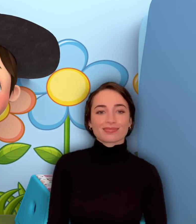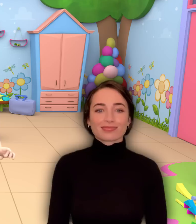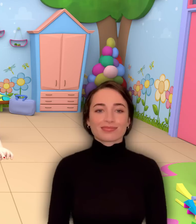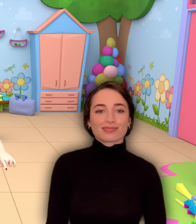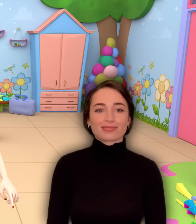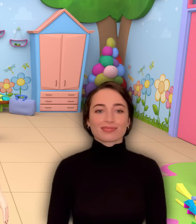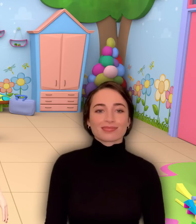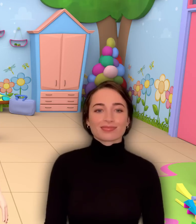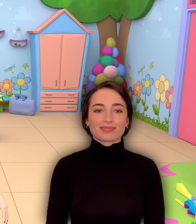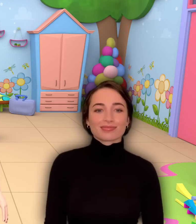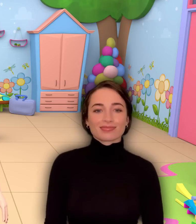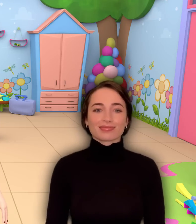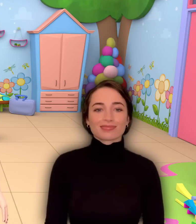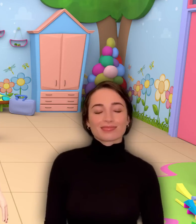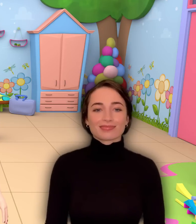e-o